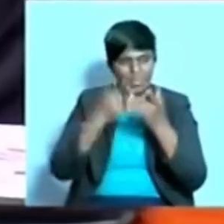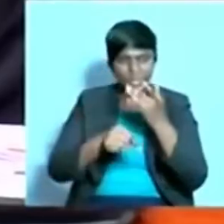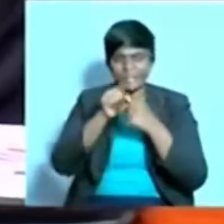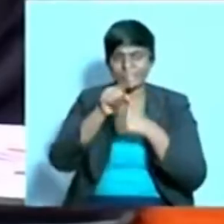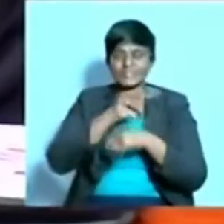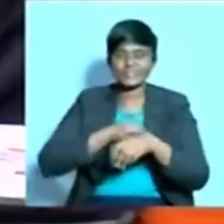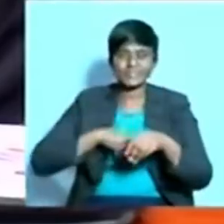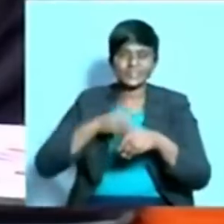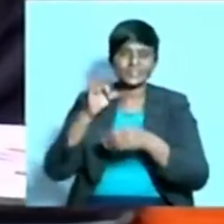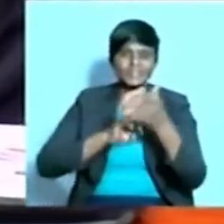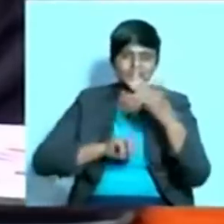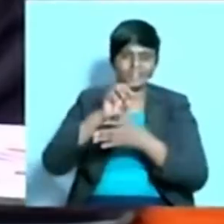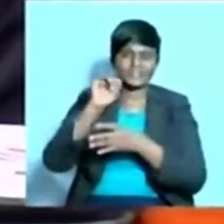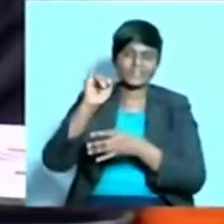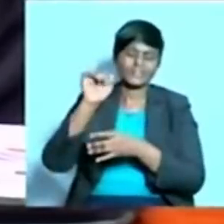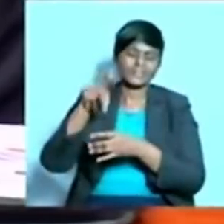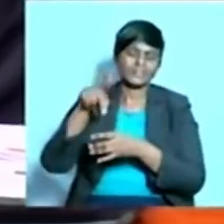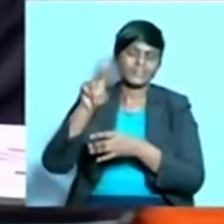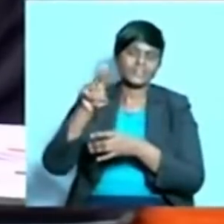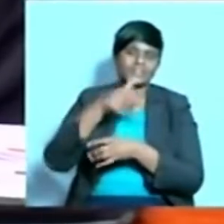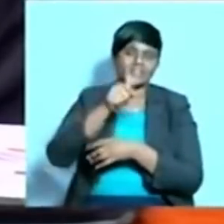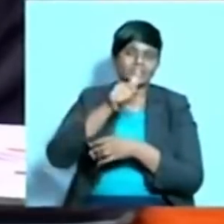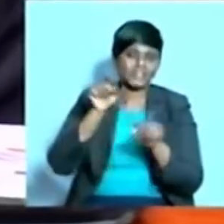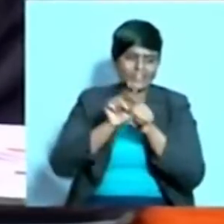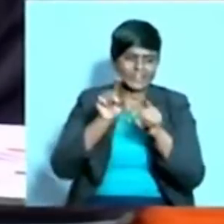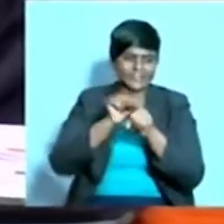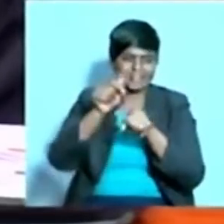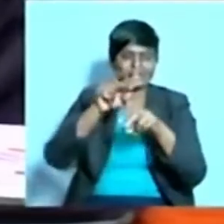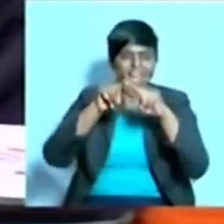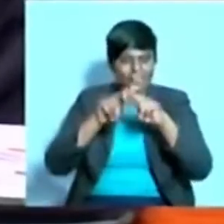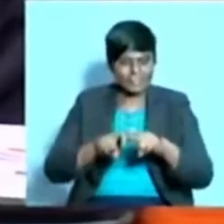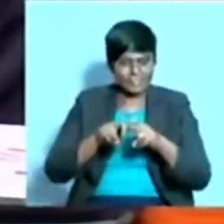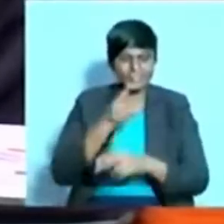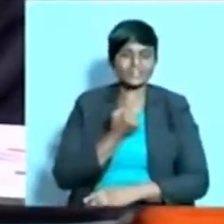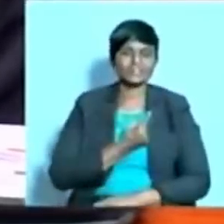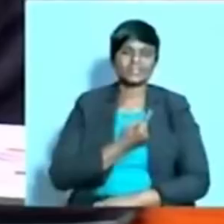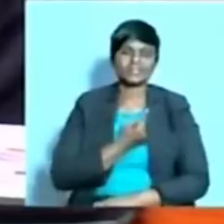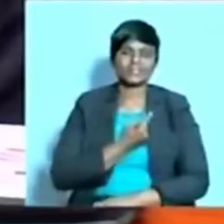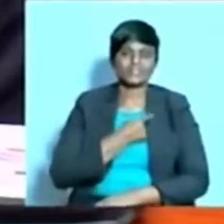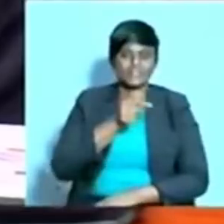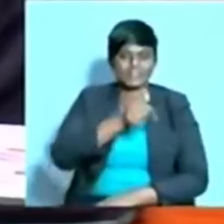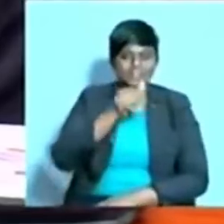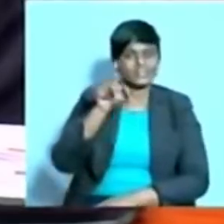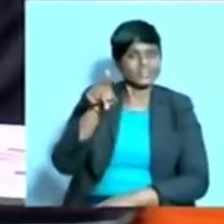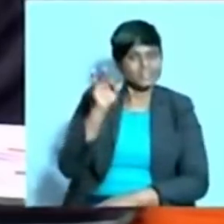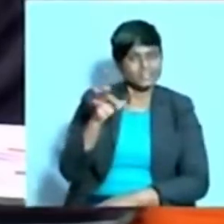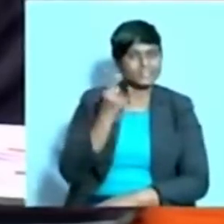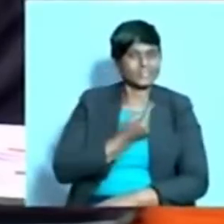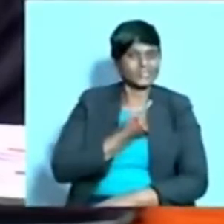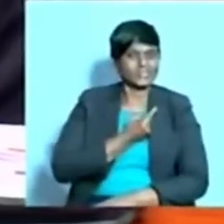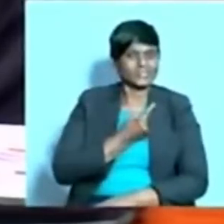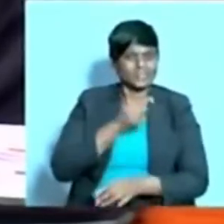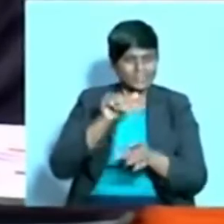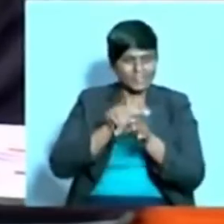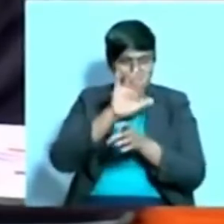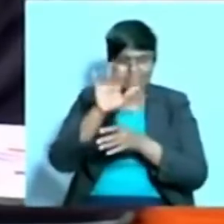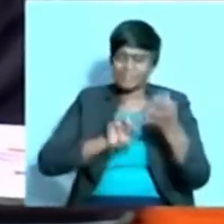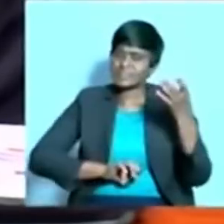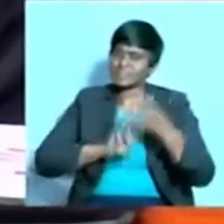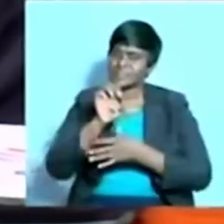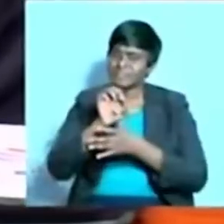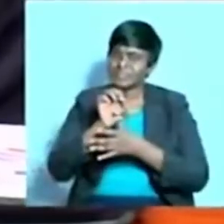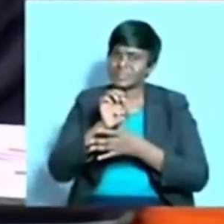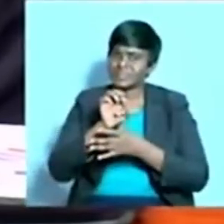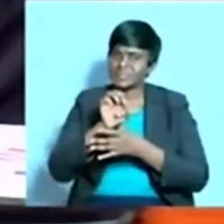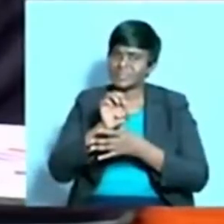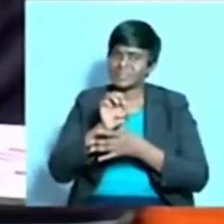the executive of IPU. And they were sitting alone as PF in the executive. I